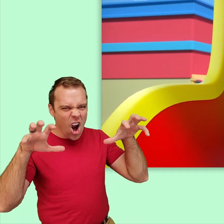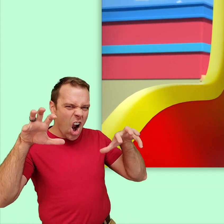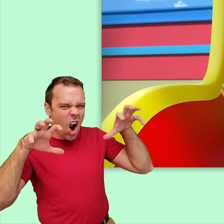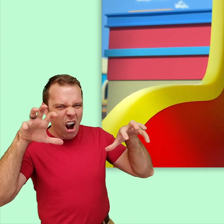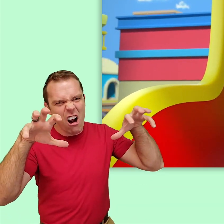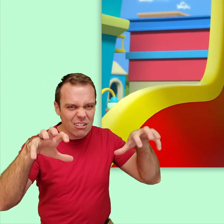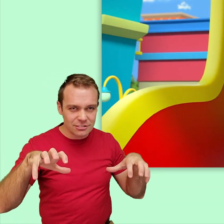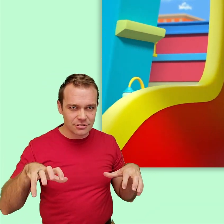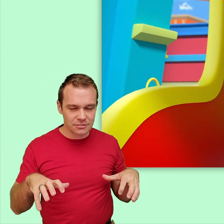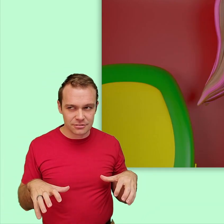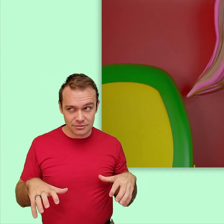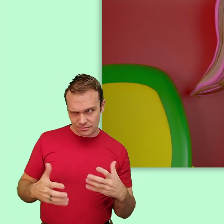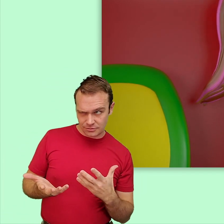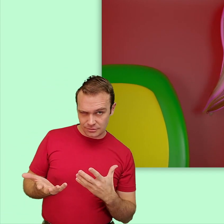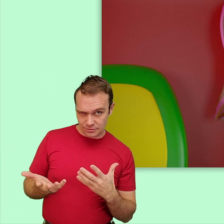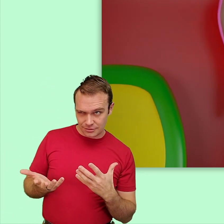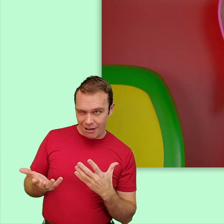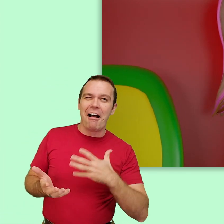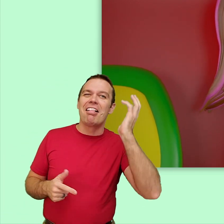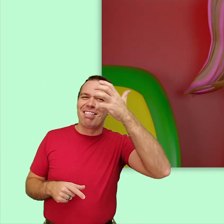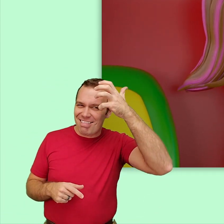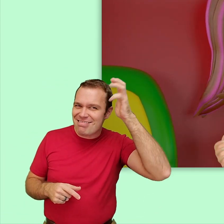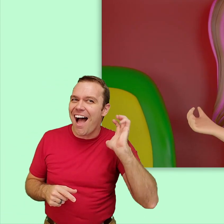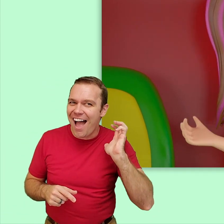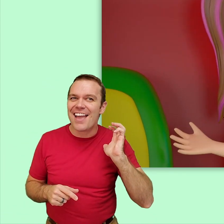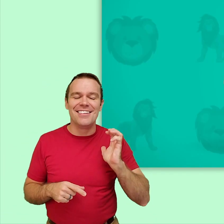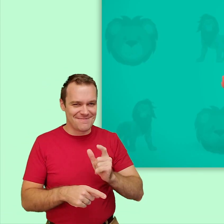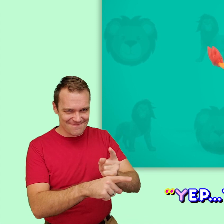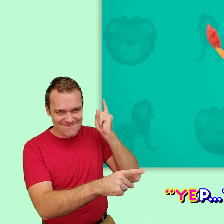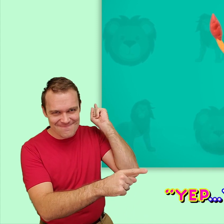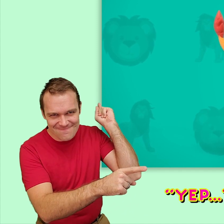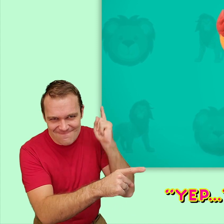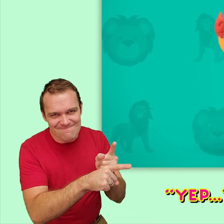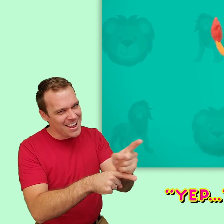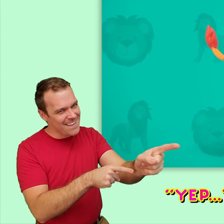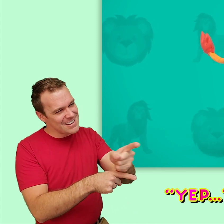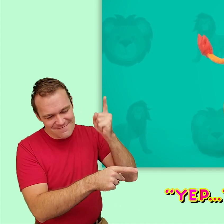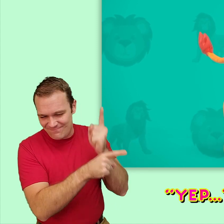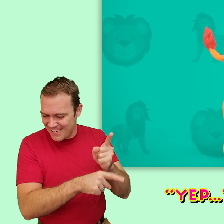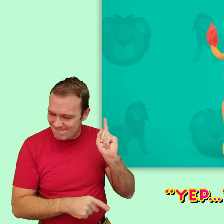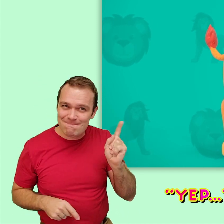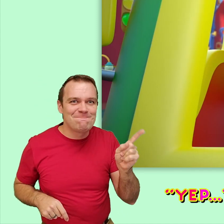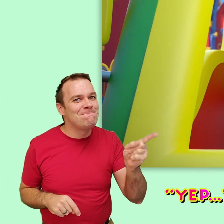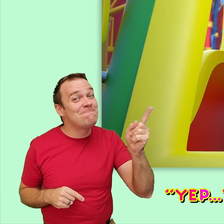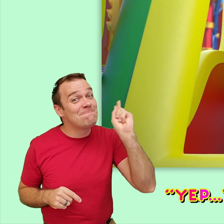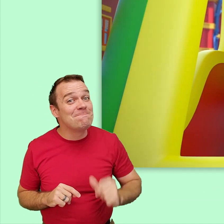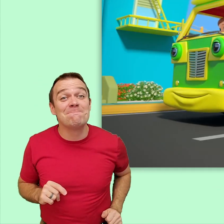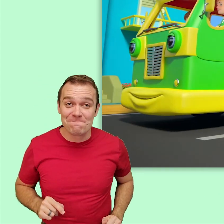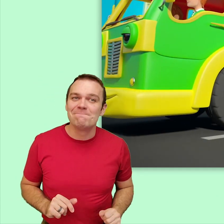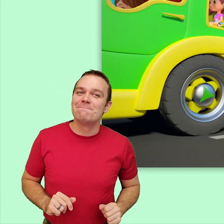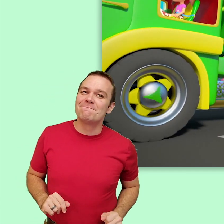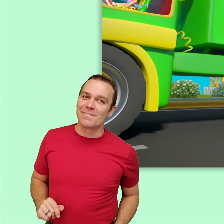Roar! Roar! I know! It's a lion! Yup! That's absolutely right!